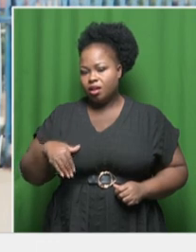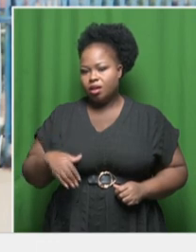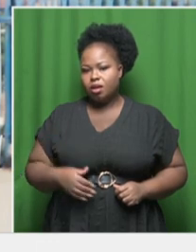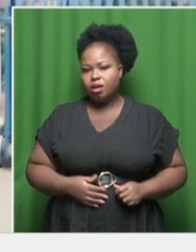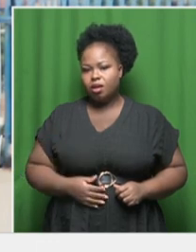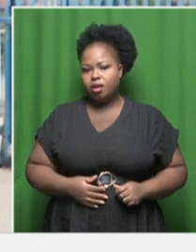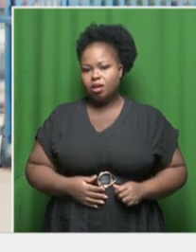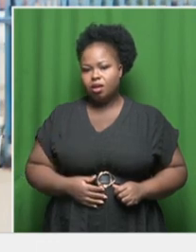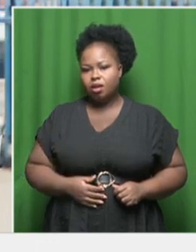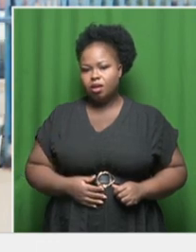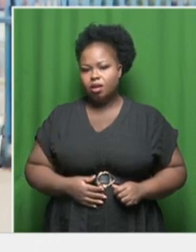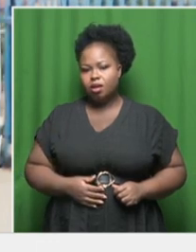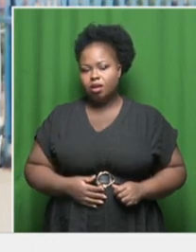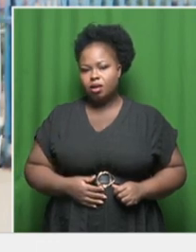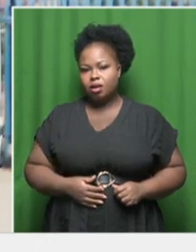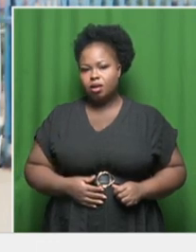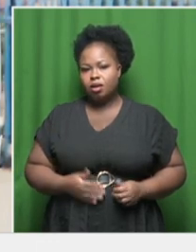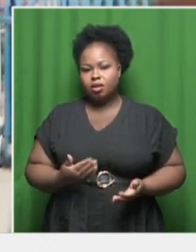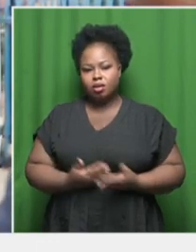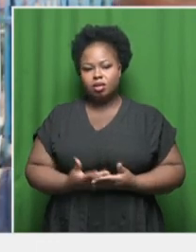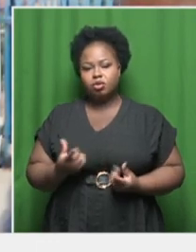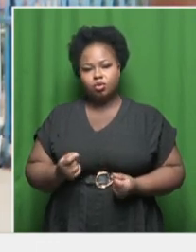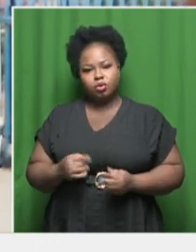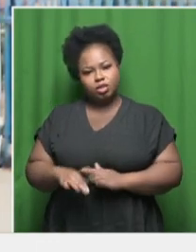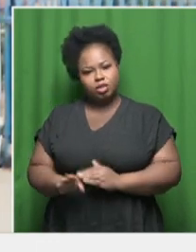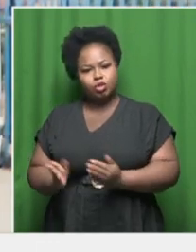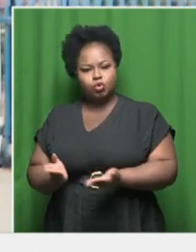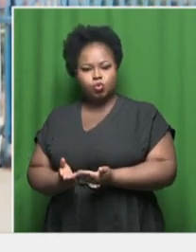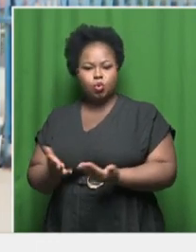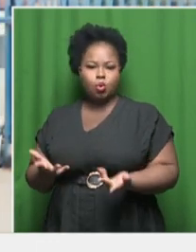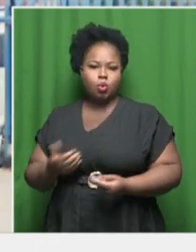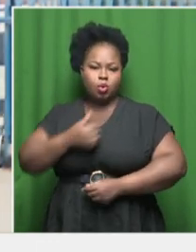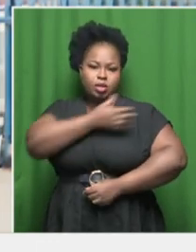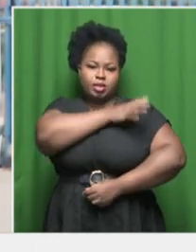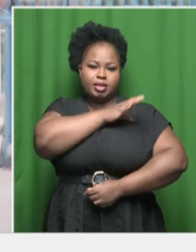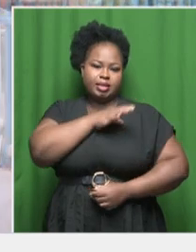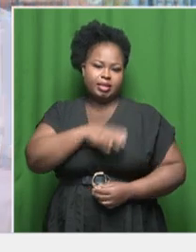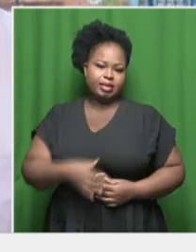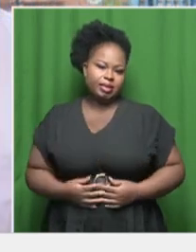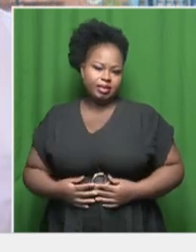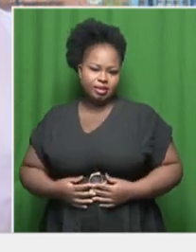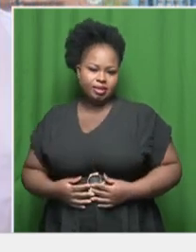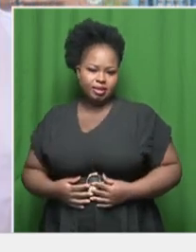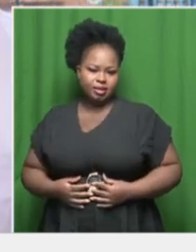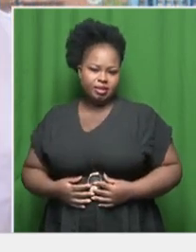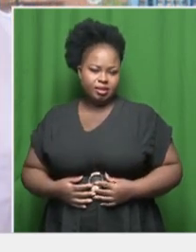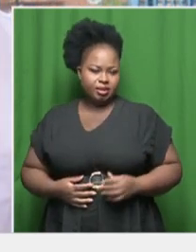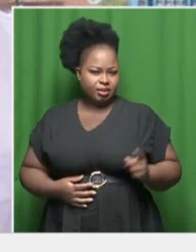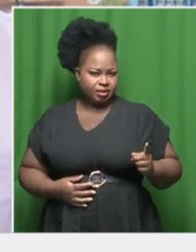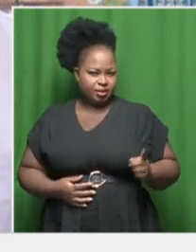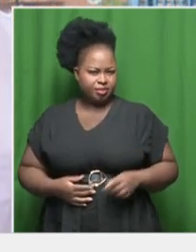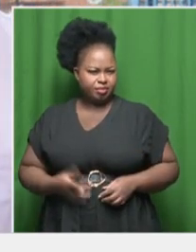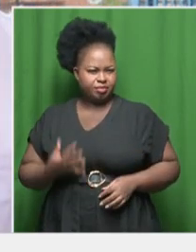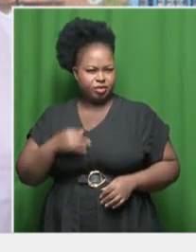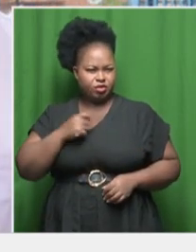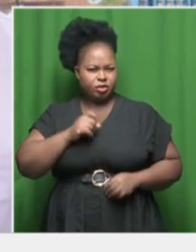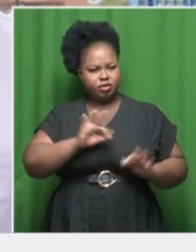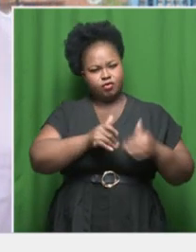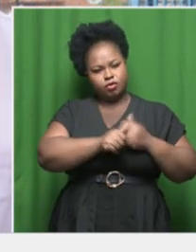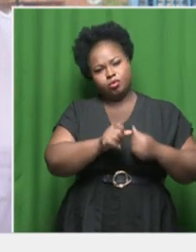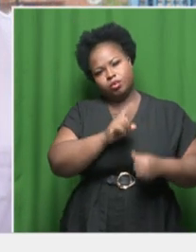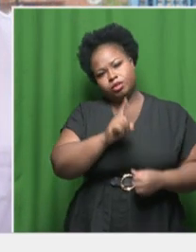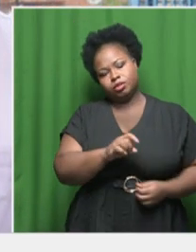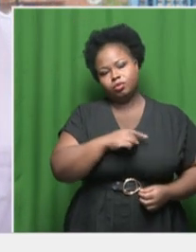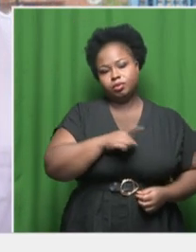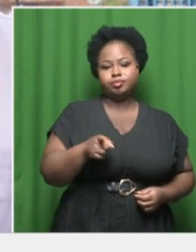vaccine, to either do it at school or at the nearest clinic. Sakina? Ulrich, just a quick follow-up question to that.